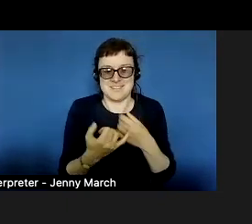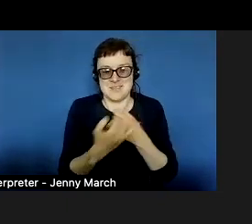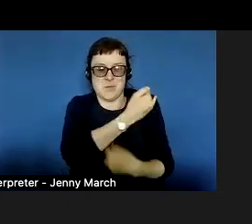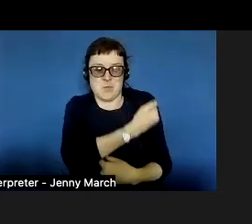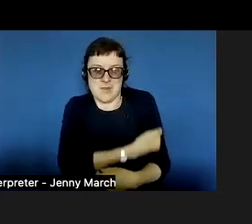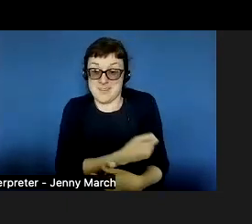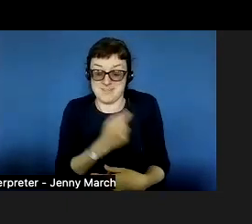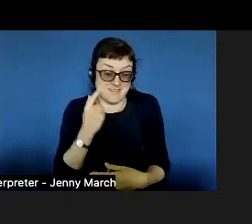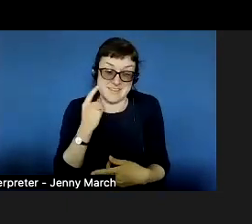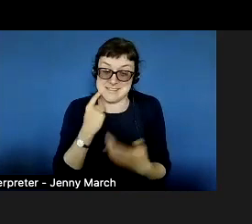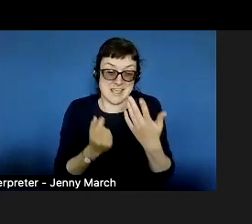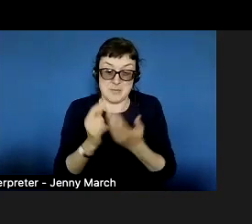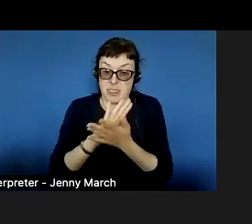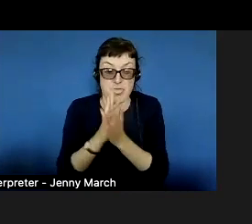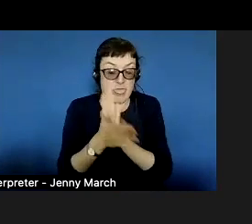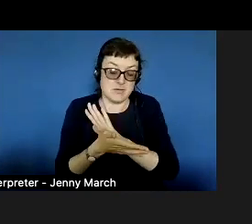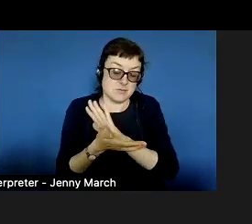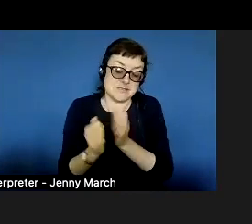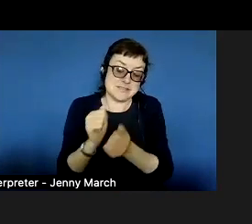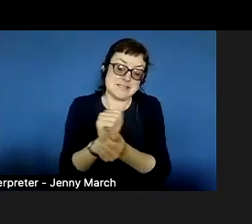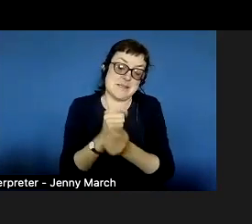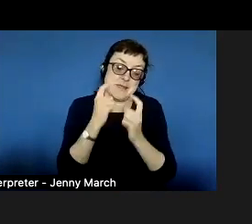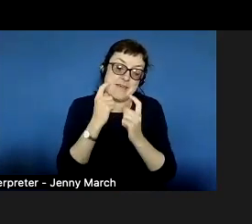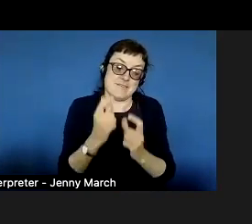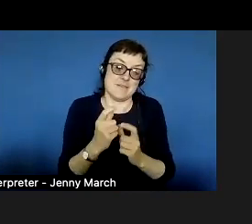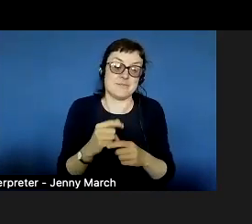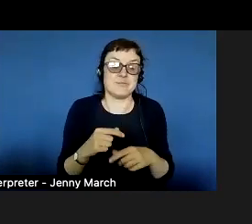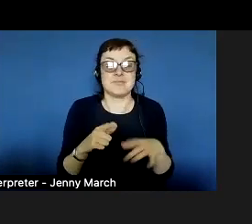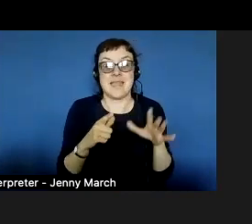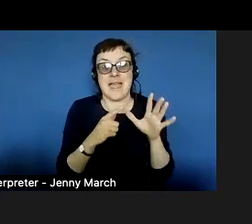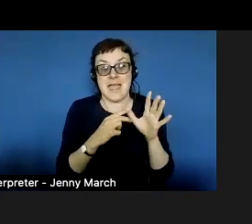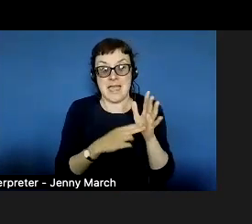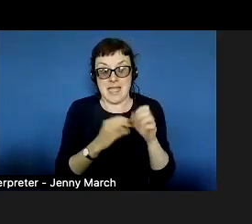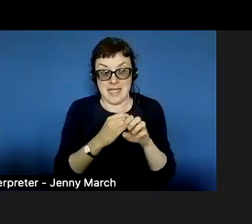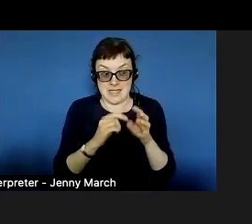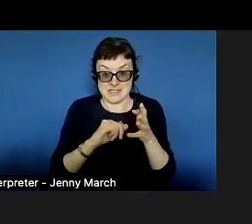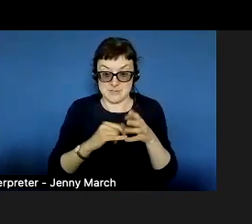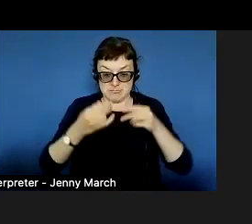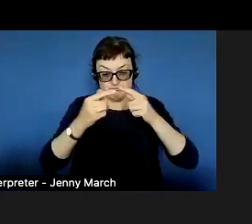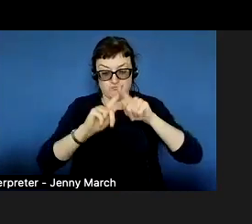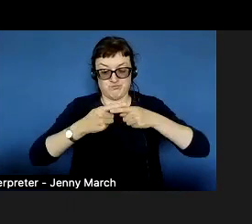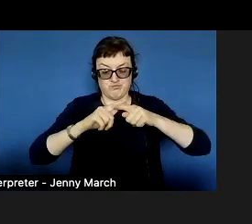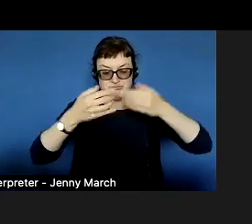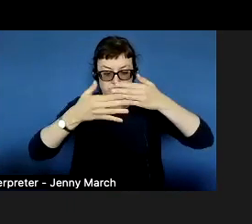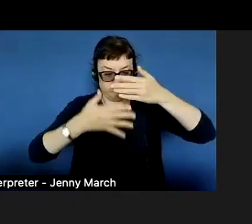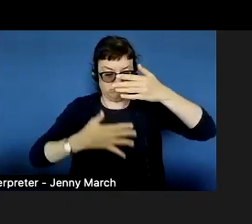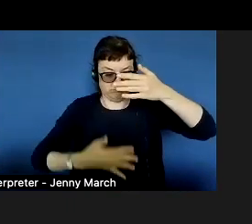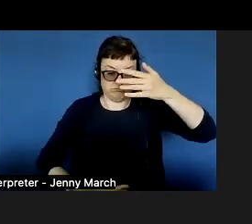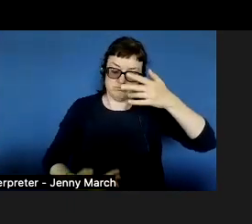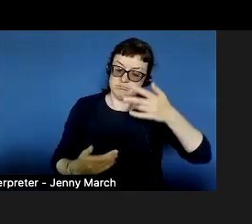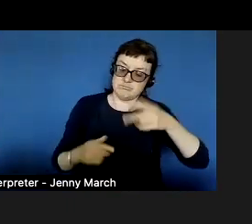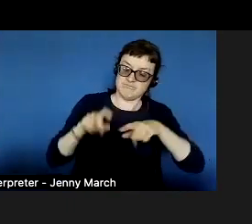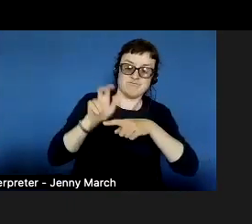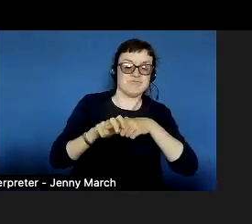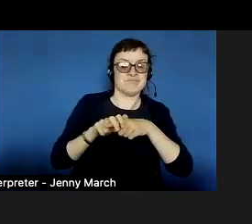or destroyed. Angus worked on these large knitted pieces of clothing in the hospital grounds,